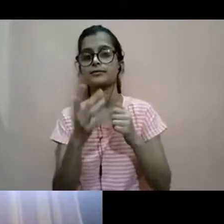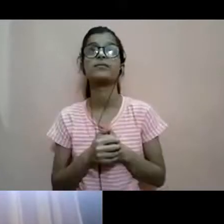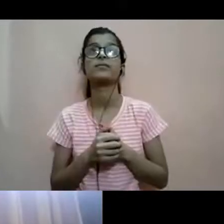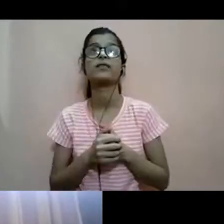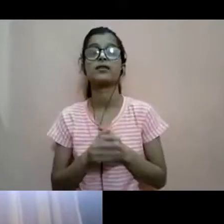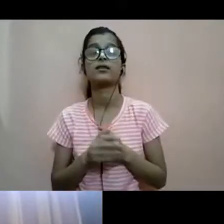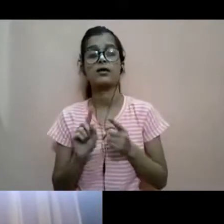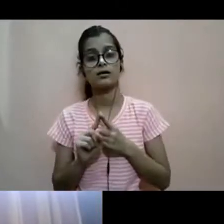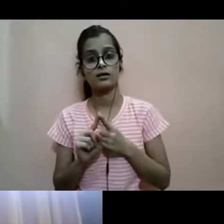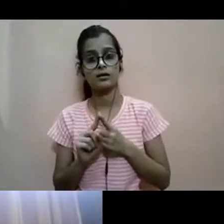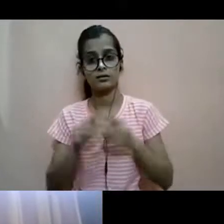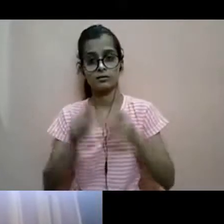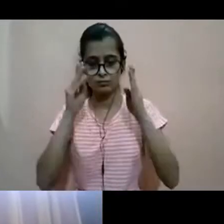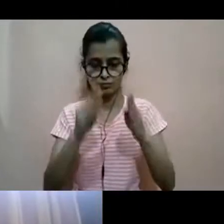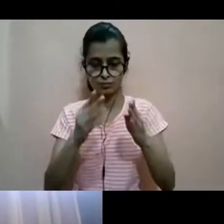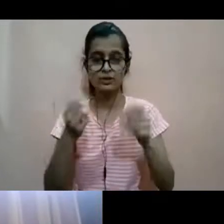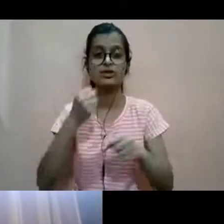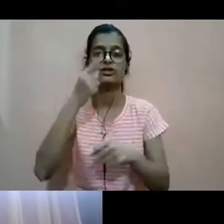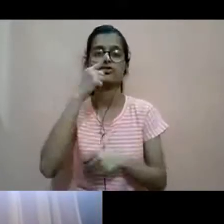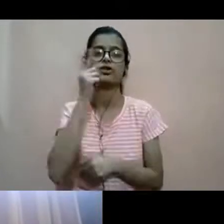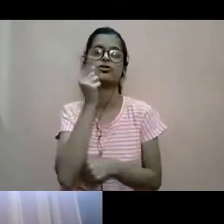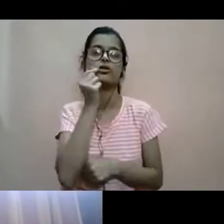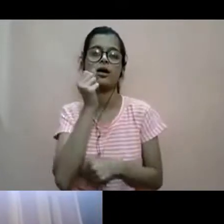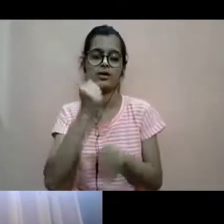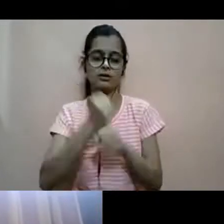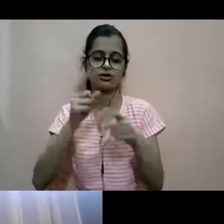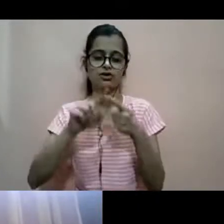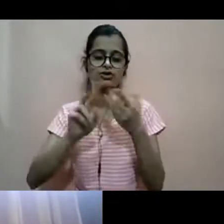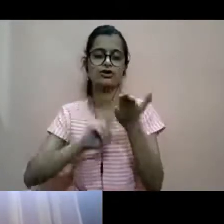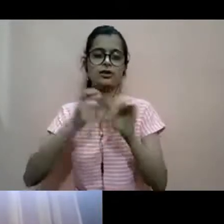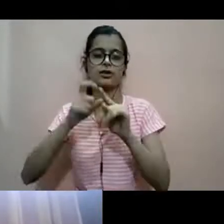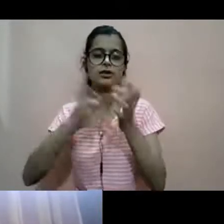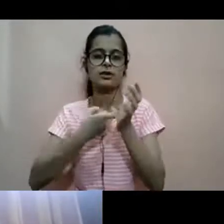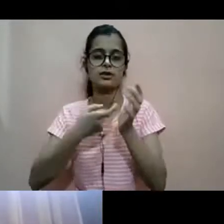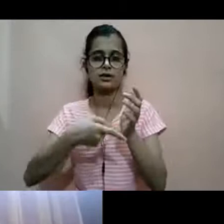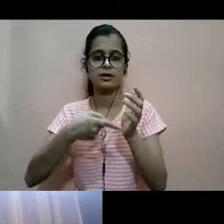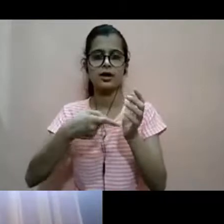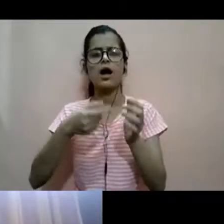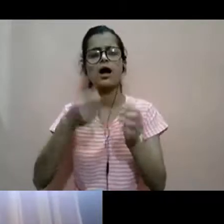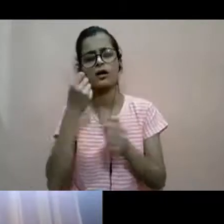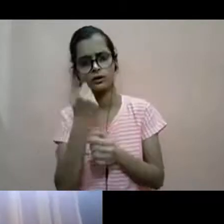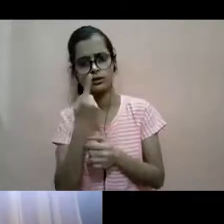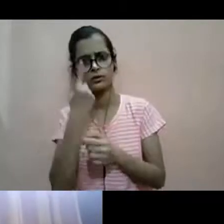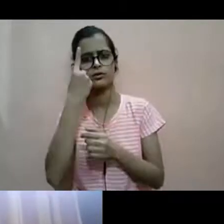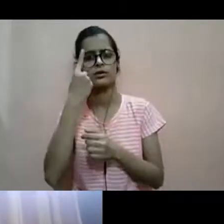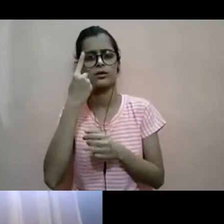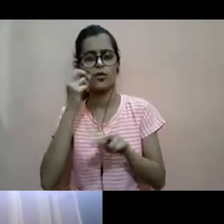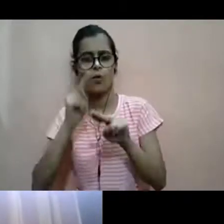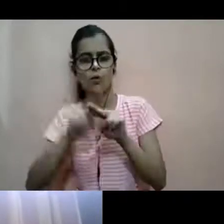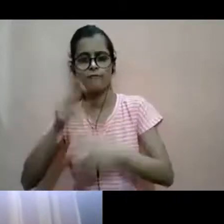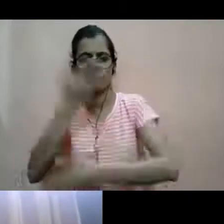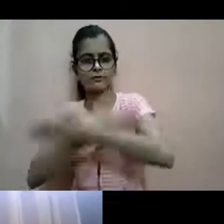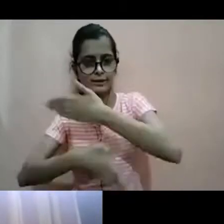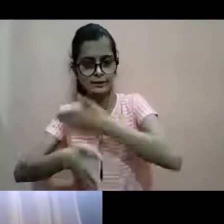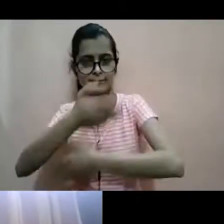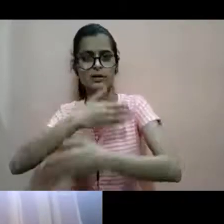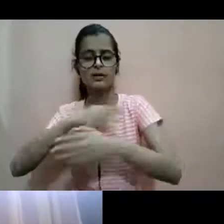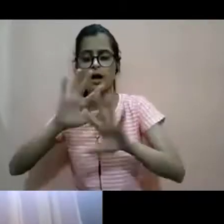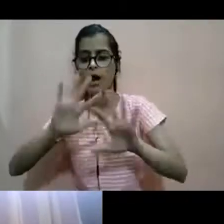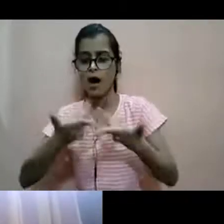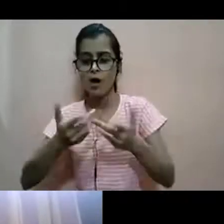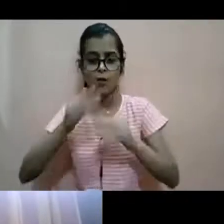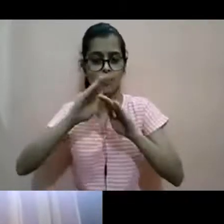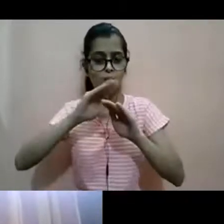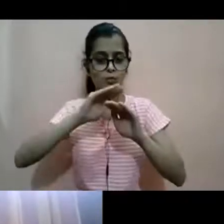gender. I think there was a question about the gendered understanding of disability, of how a